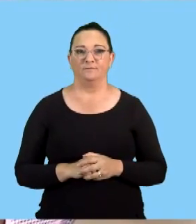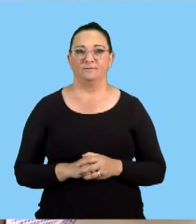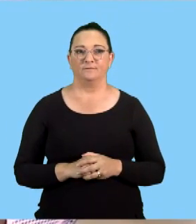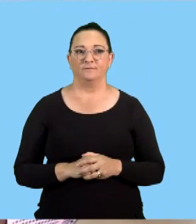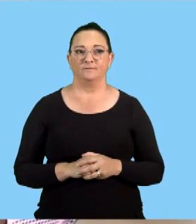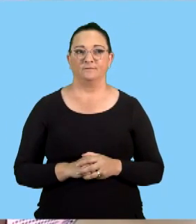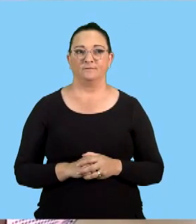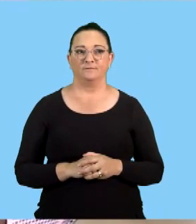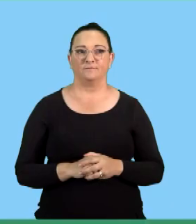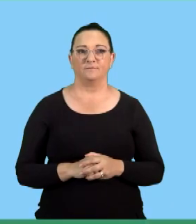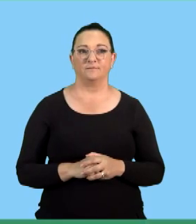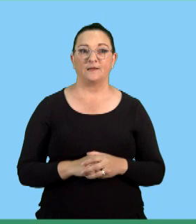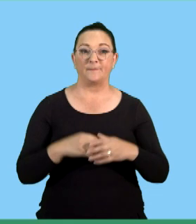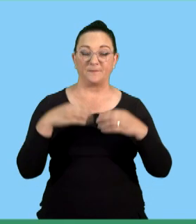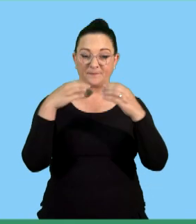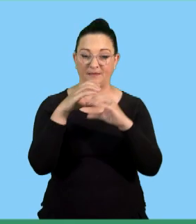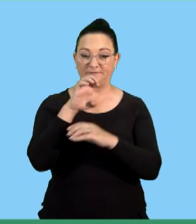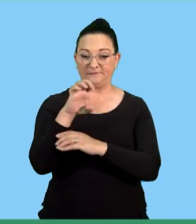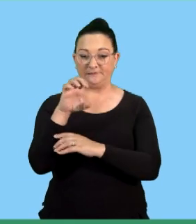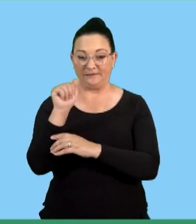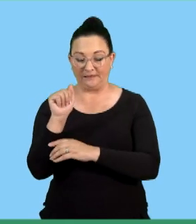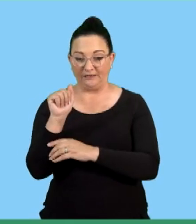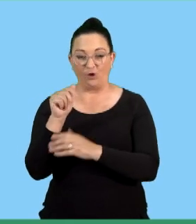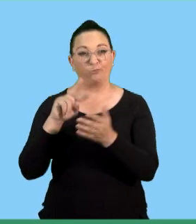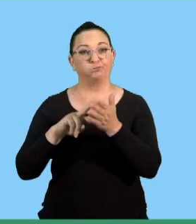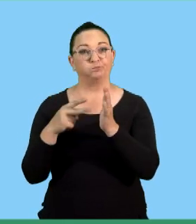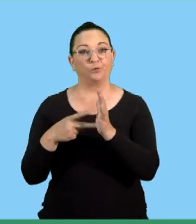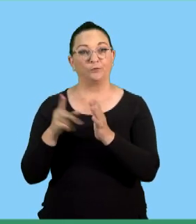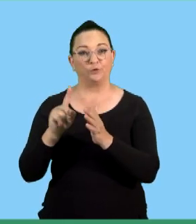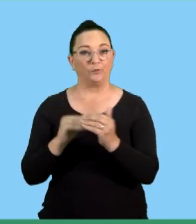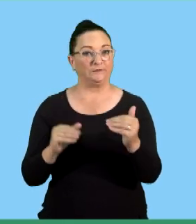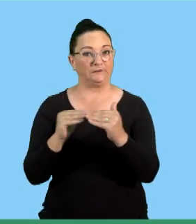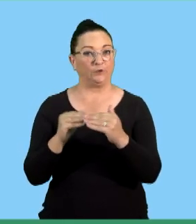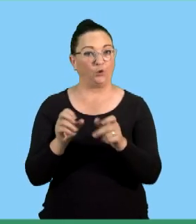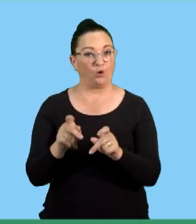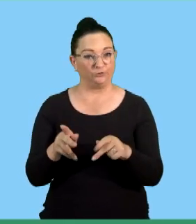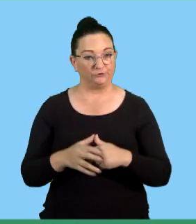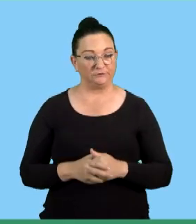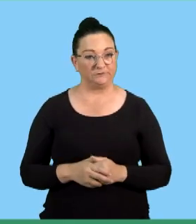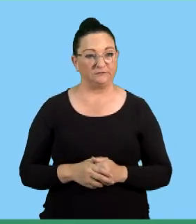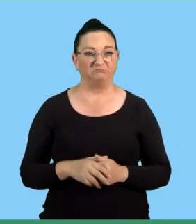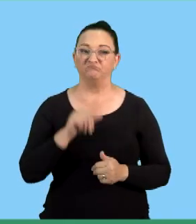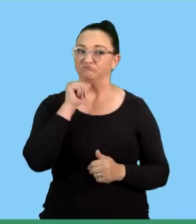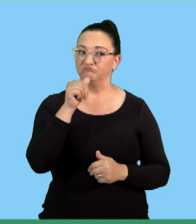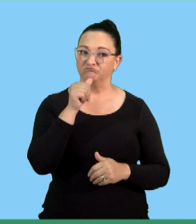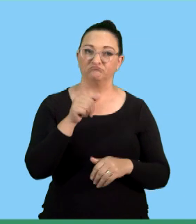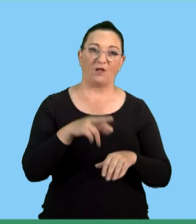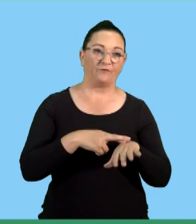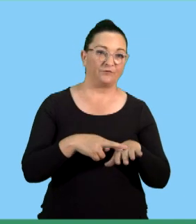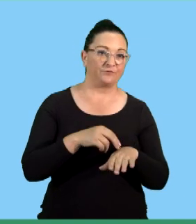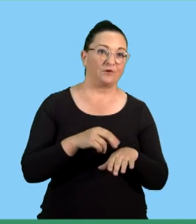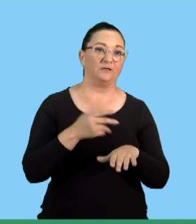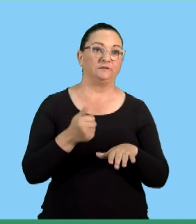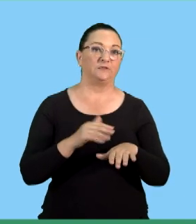act. Note that even though the main purpose of EEA is to provide equal job opportunities, regardless of the